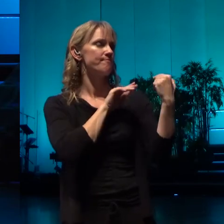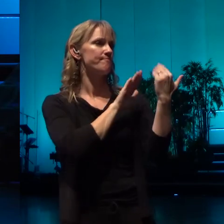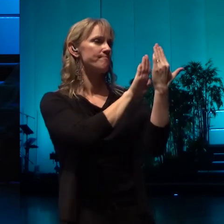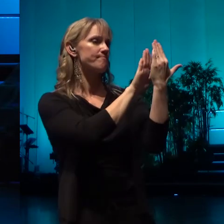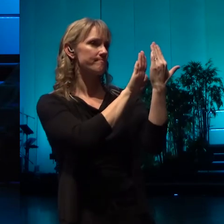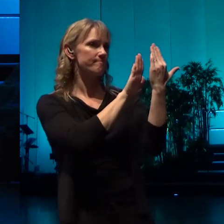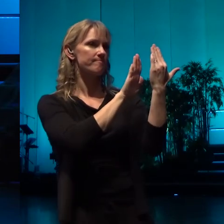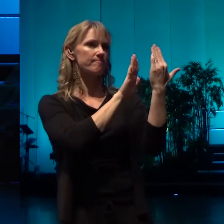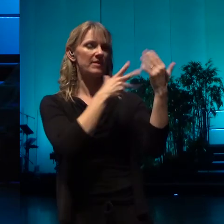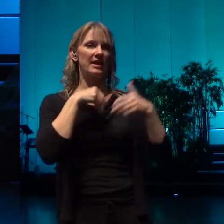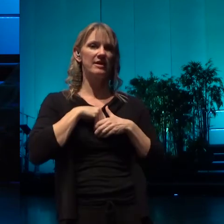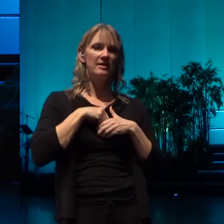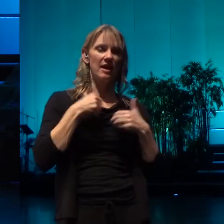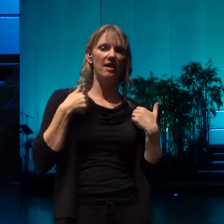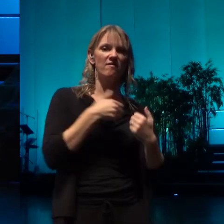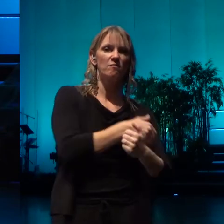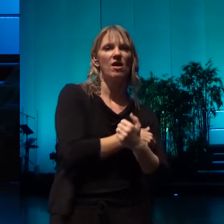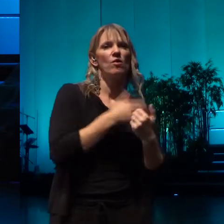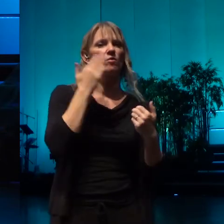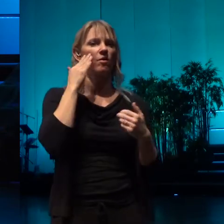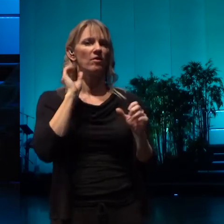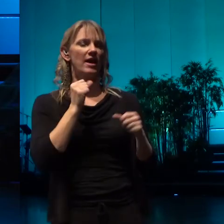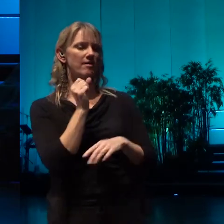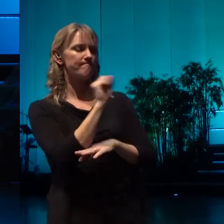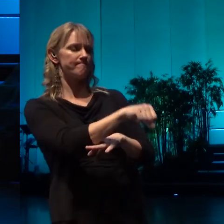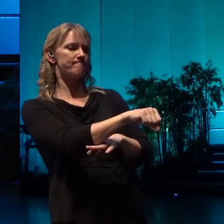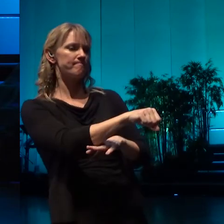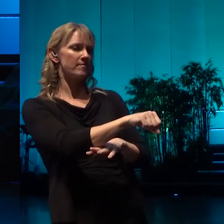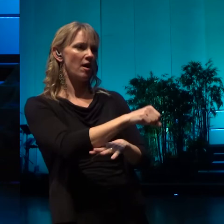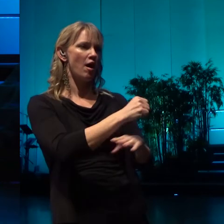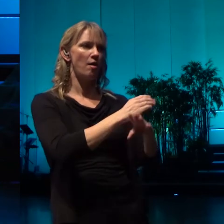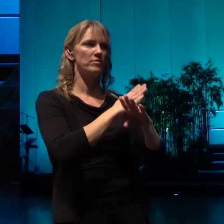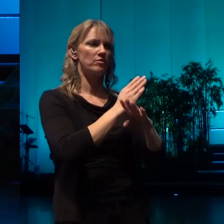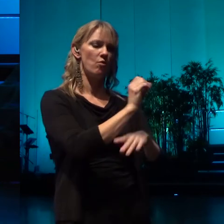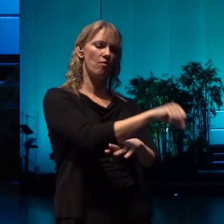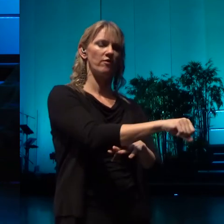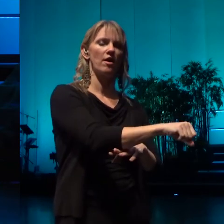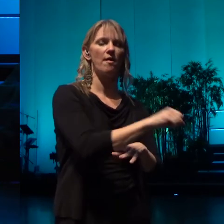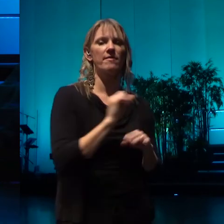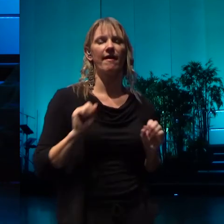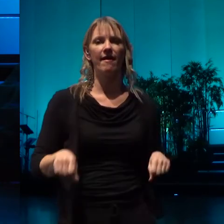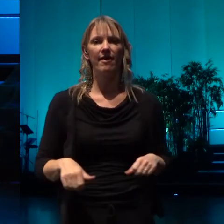power within us, knowing it can overcome any perceived obstacle.